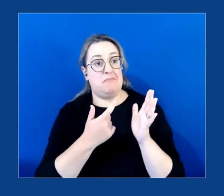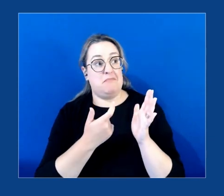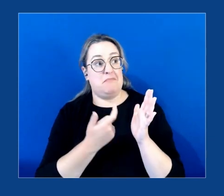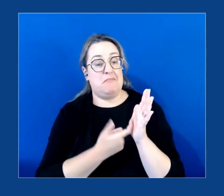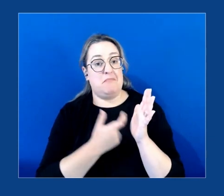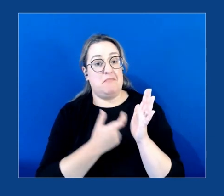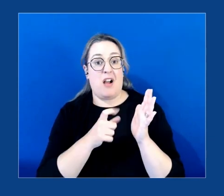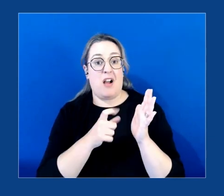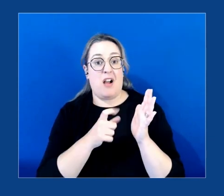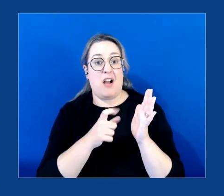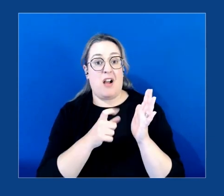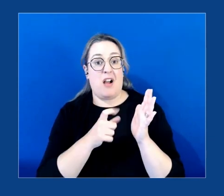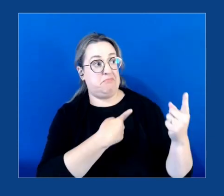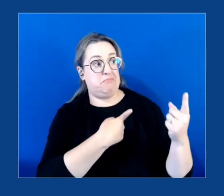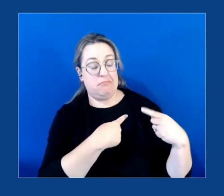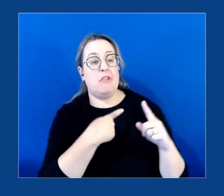and Aaron as well,